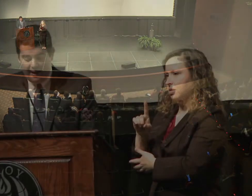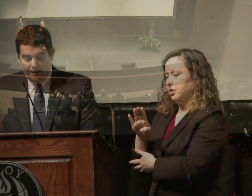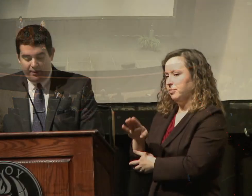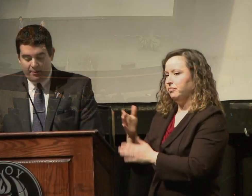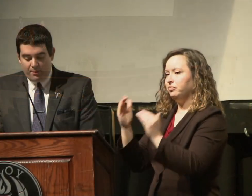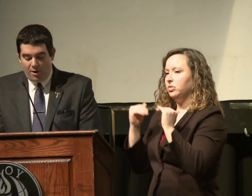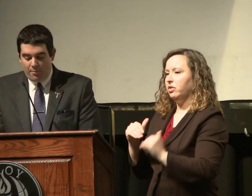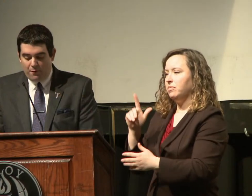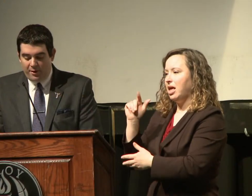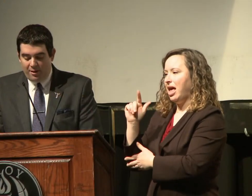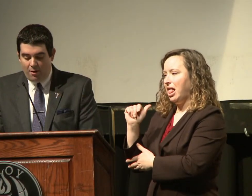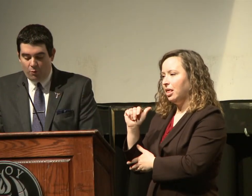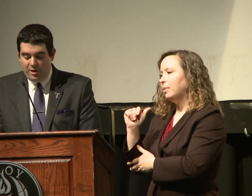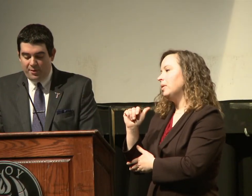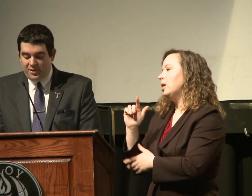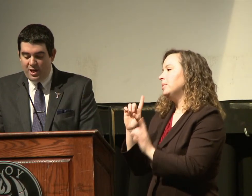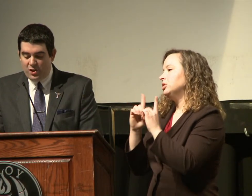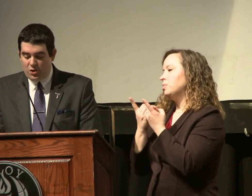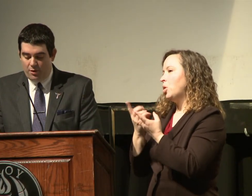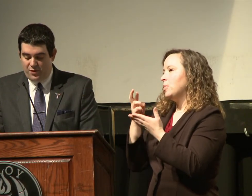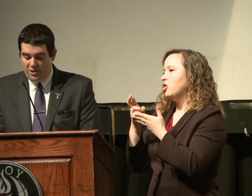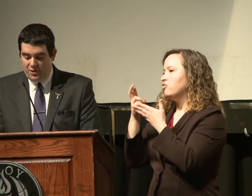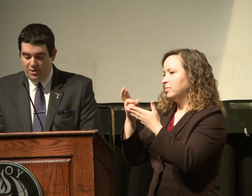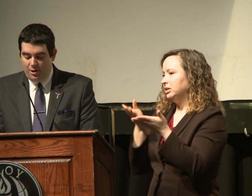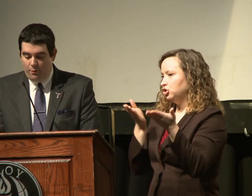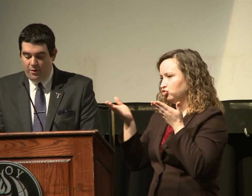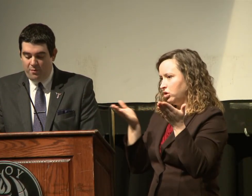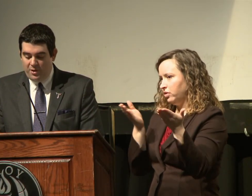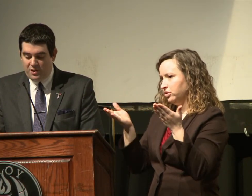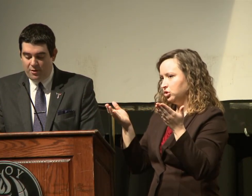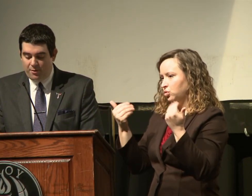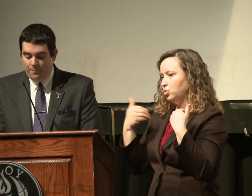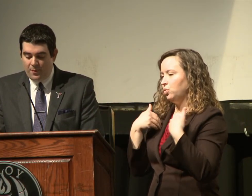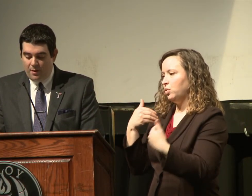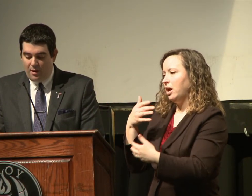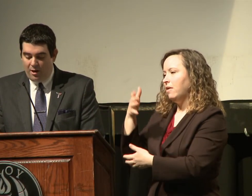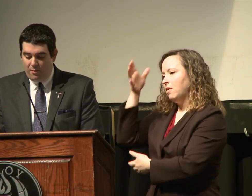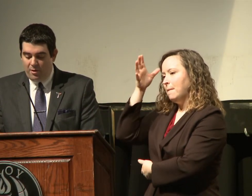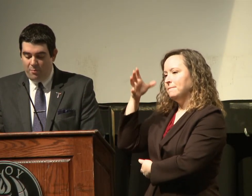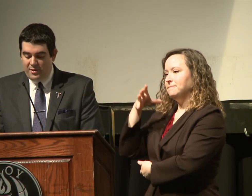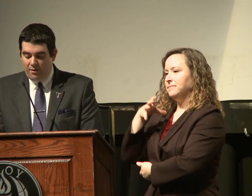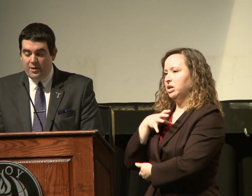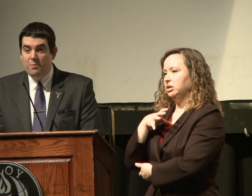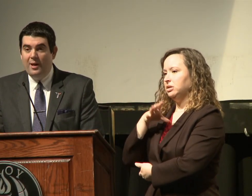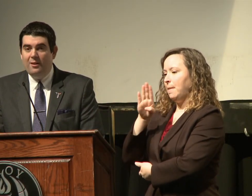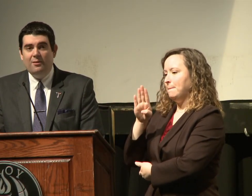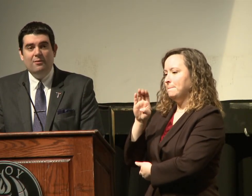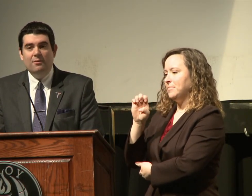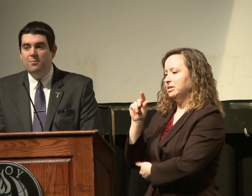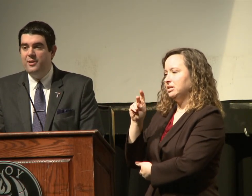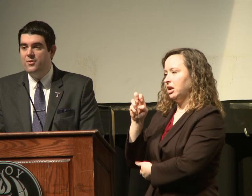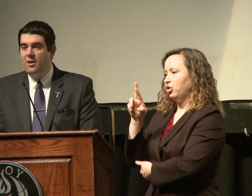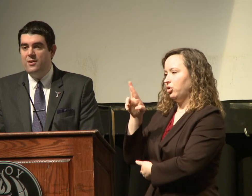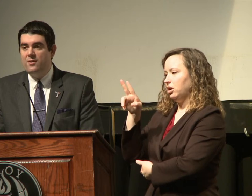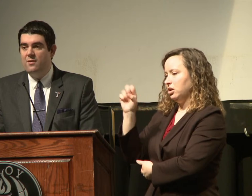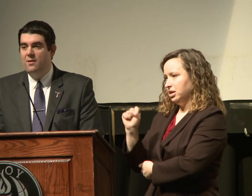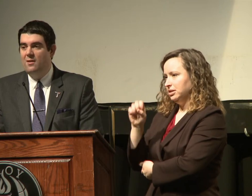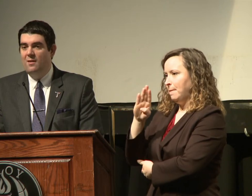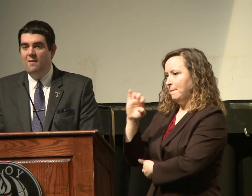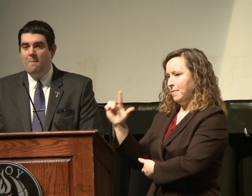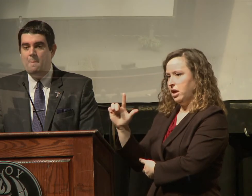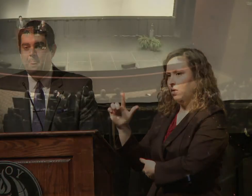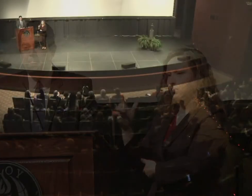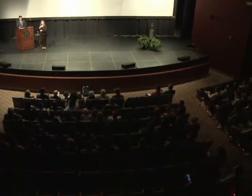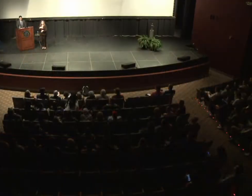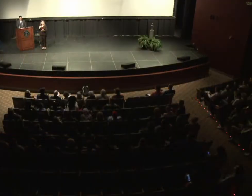From the Alabama Department of Rehabilitation Services, we have Mr. Bedarius Bell. Please rise.